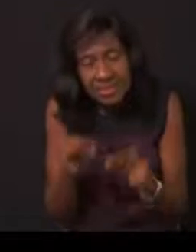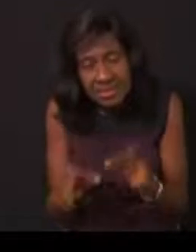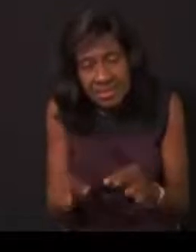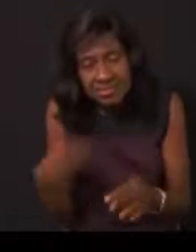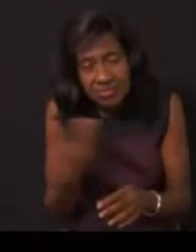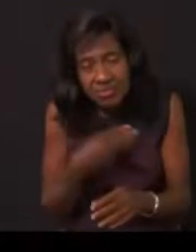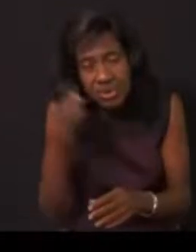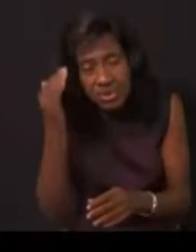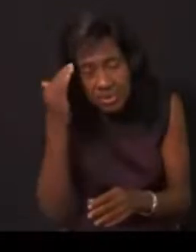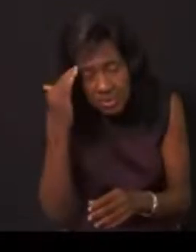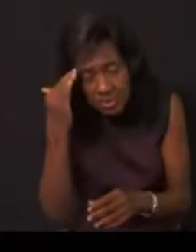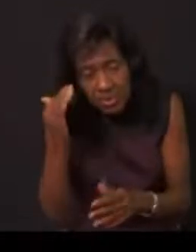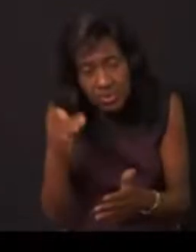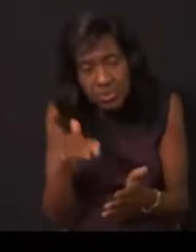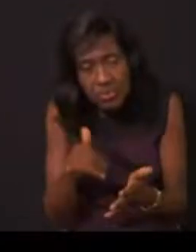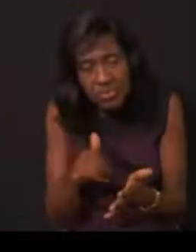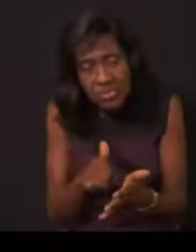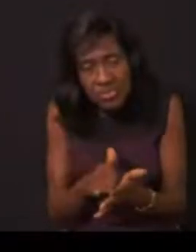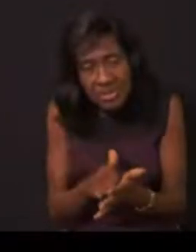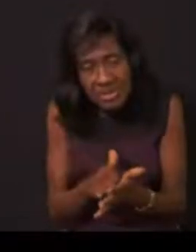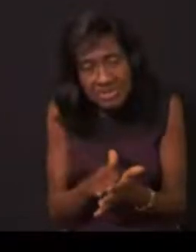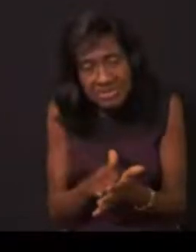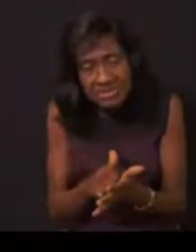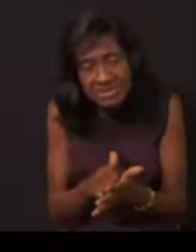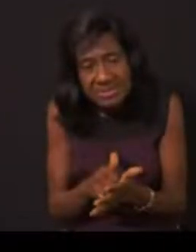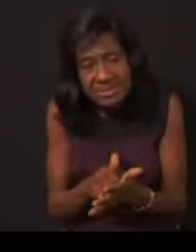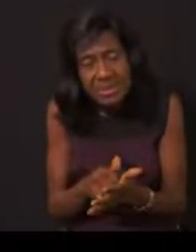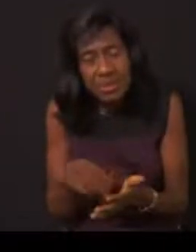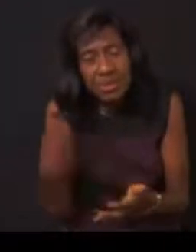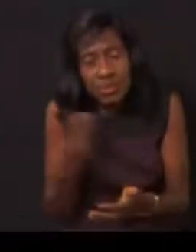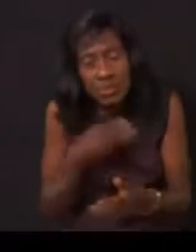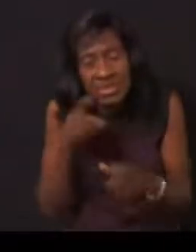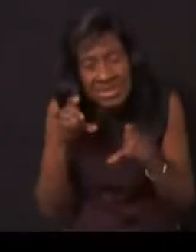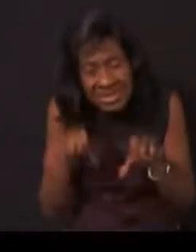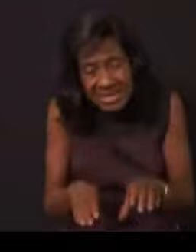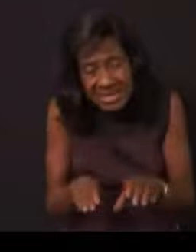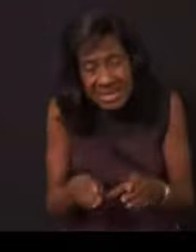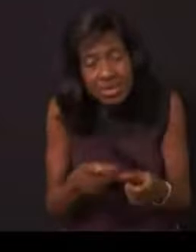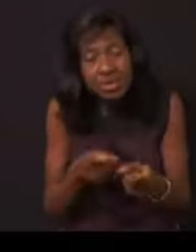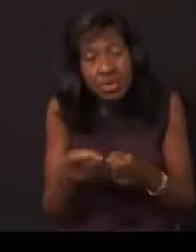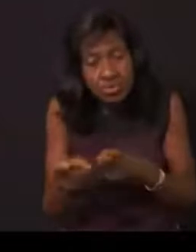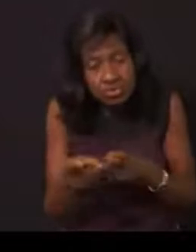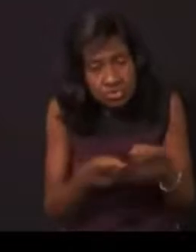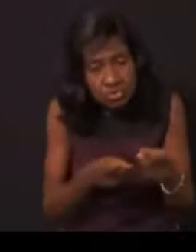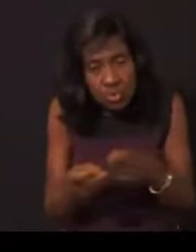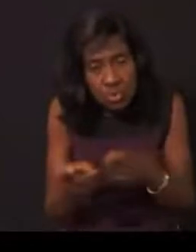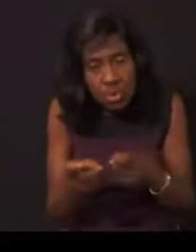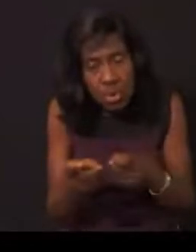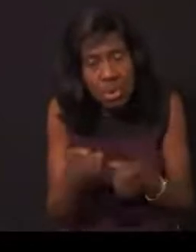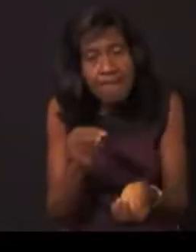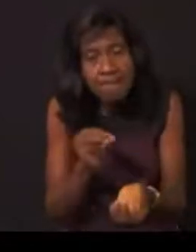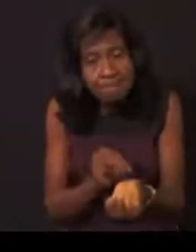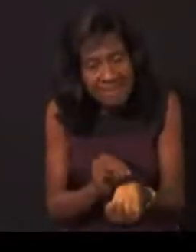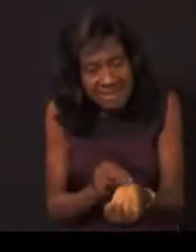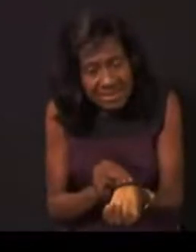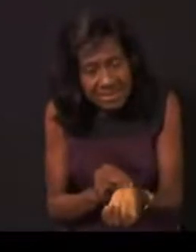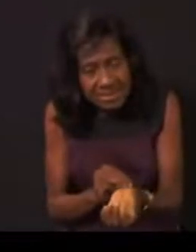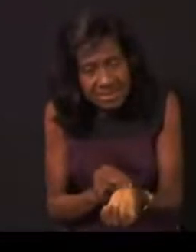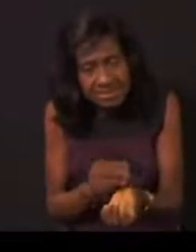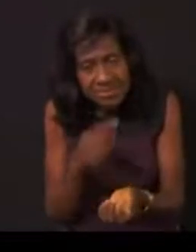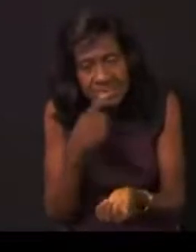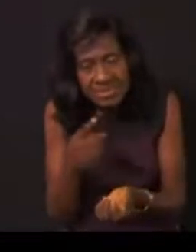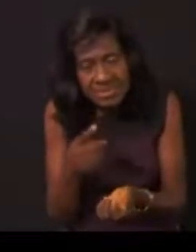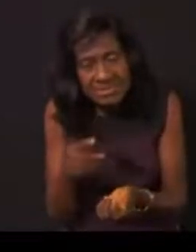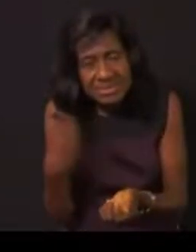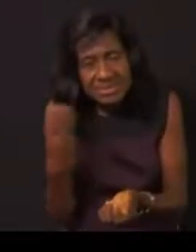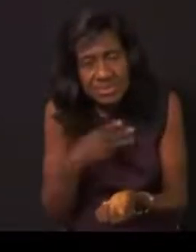that our resources where medical, being able to handle medical is concerned, is stretched. We will not be at a